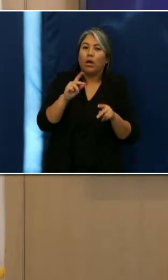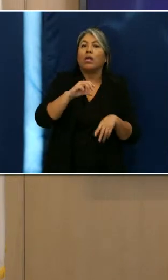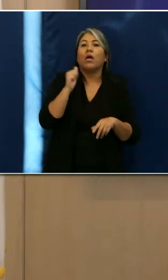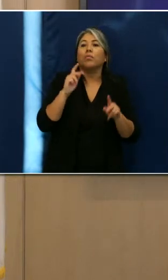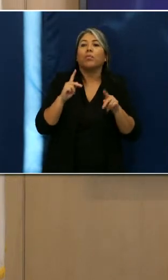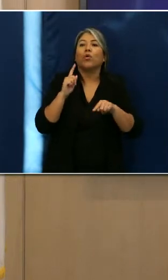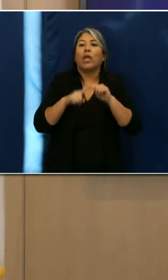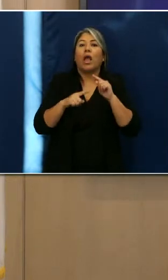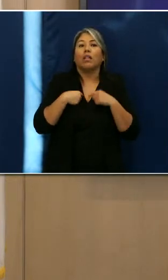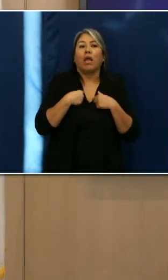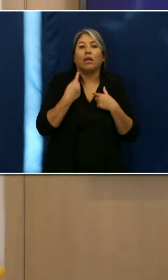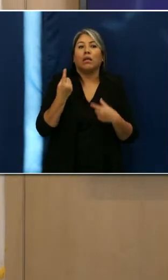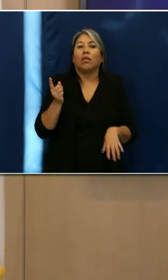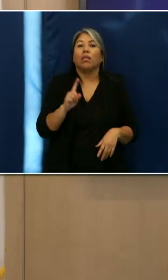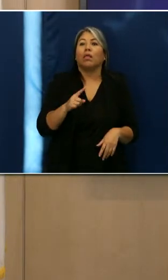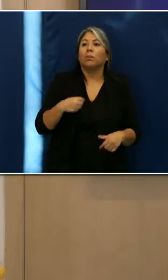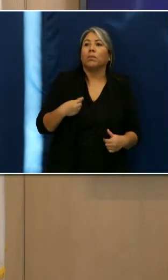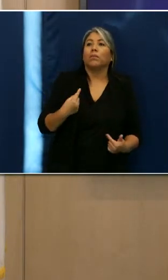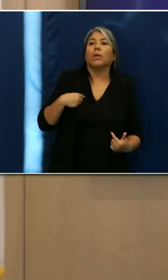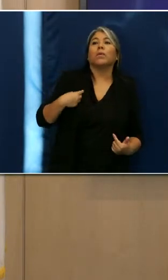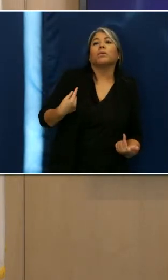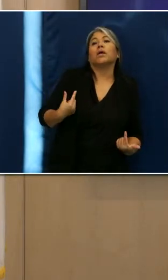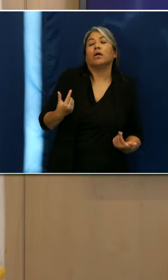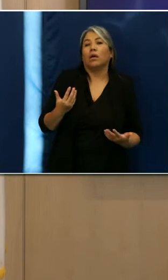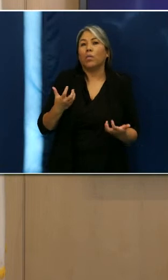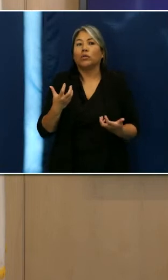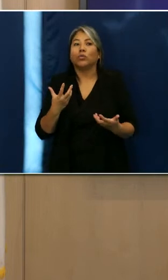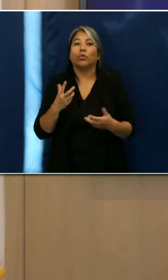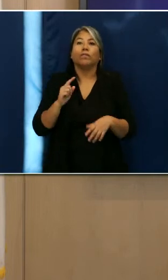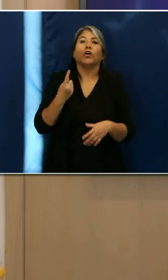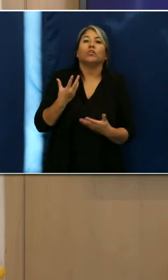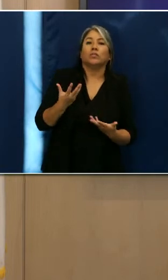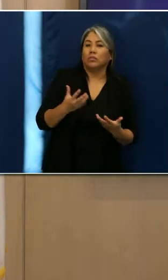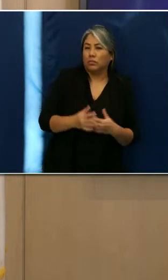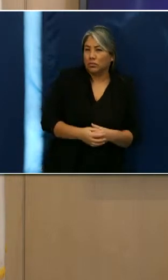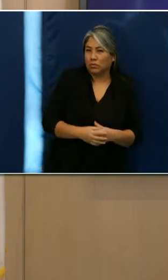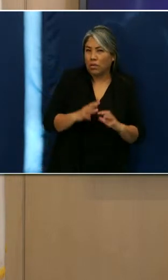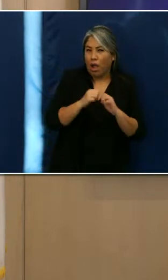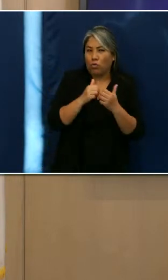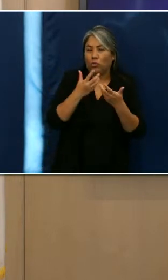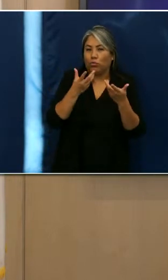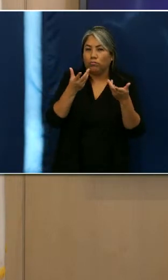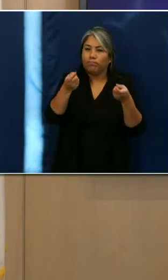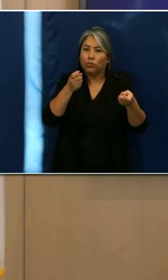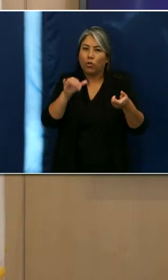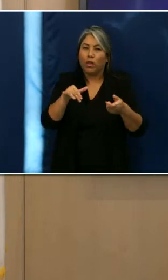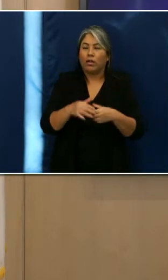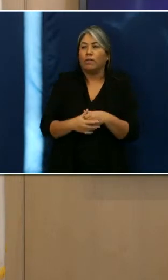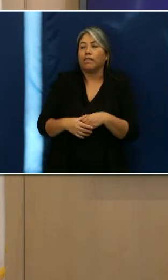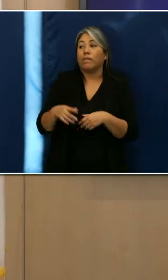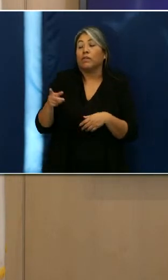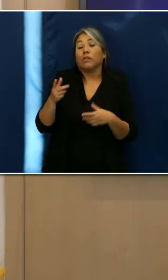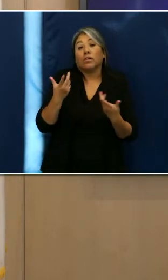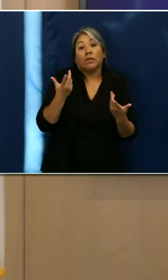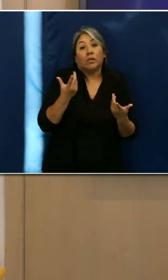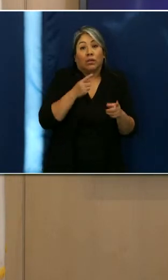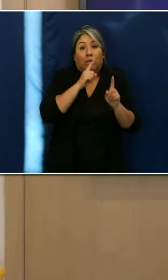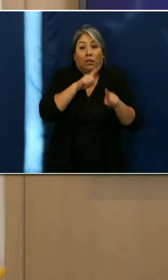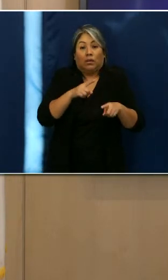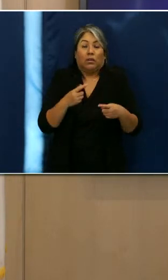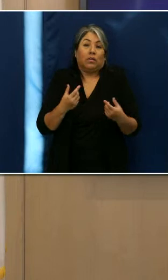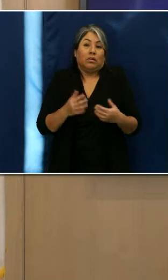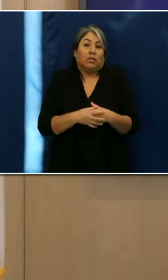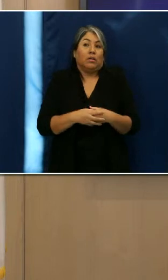can jump the line to get vaccinated? Well, certainly at this point, we are